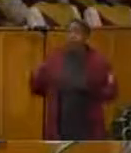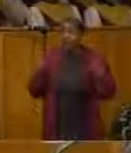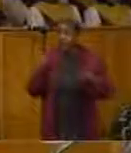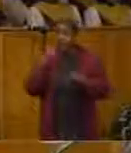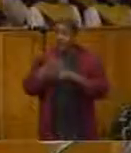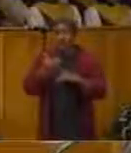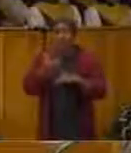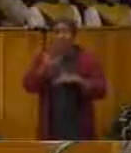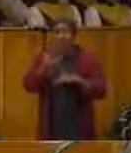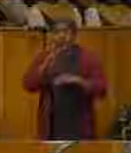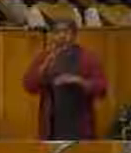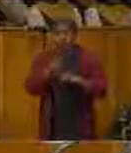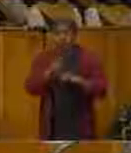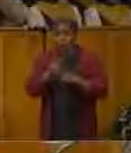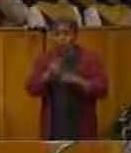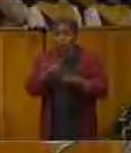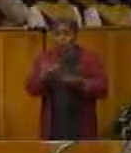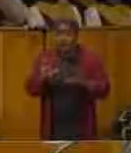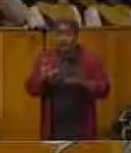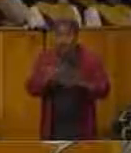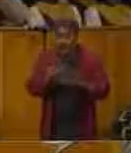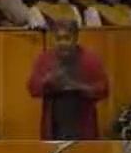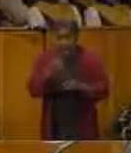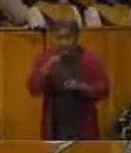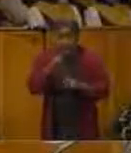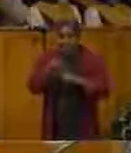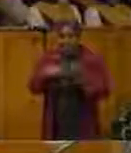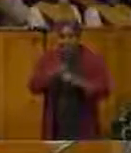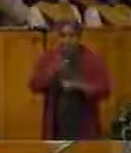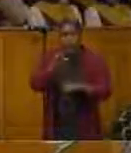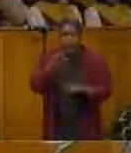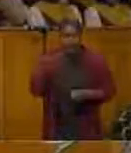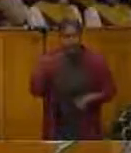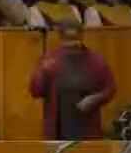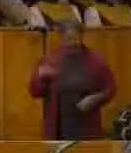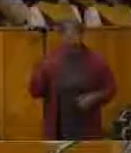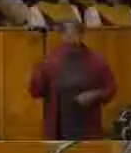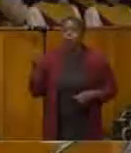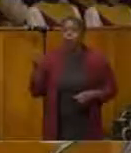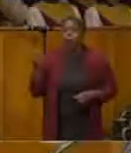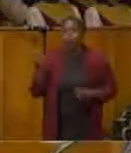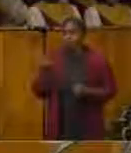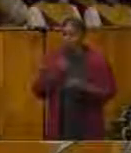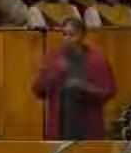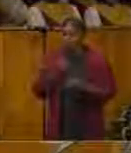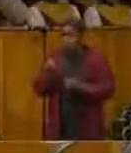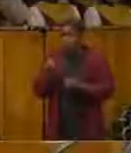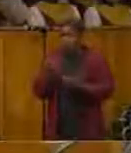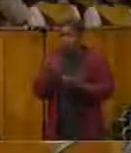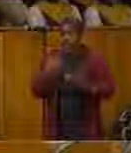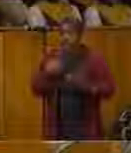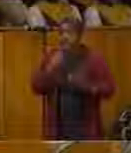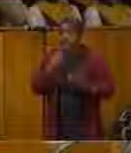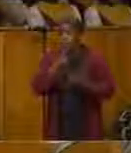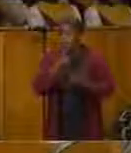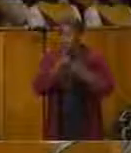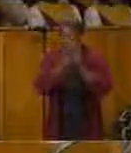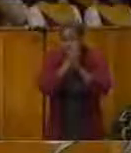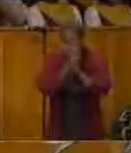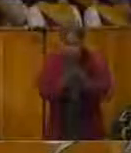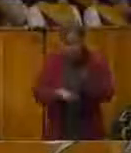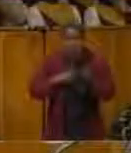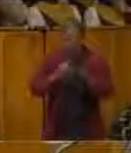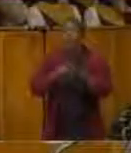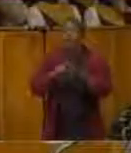next 52 Sundays in 2018, and all I did was tell you how to pray and encourage